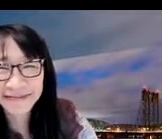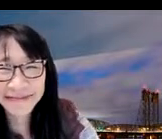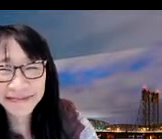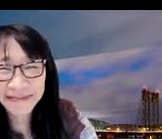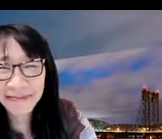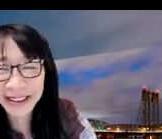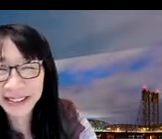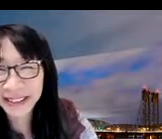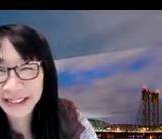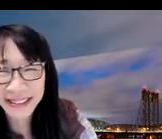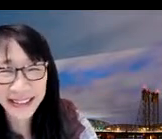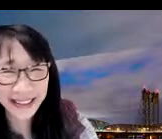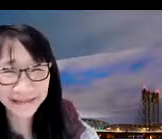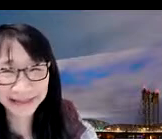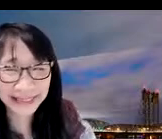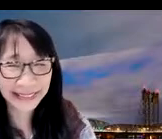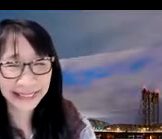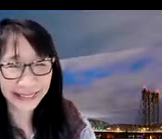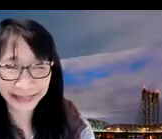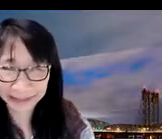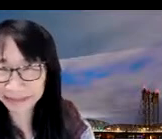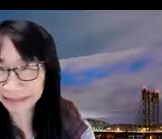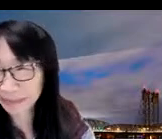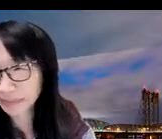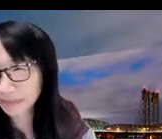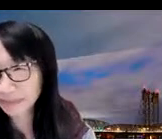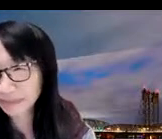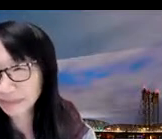good. Michael Newton.